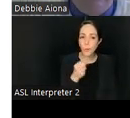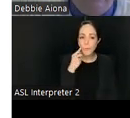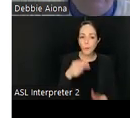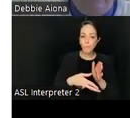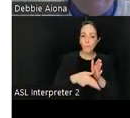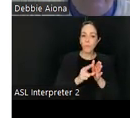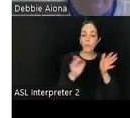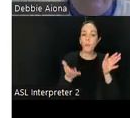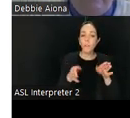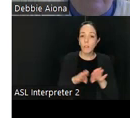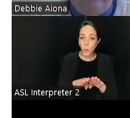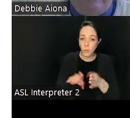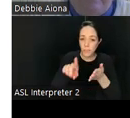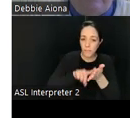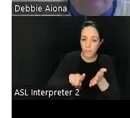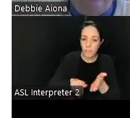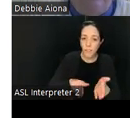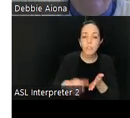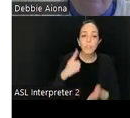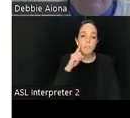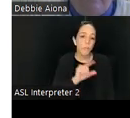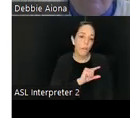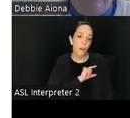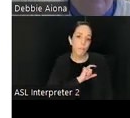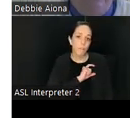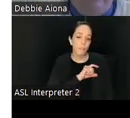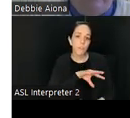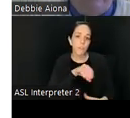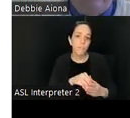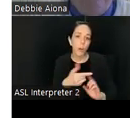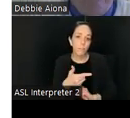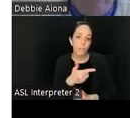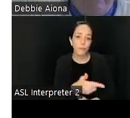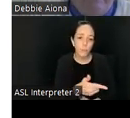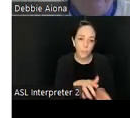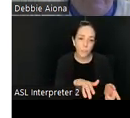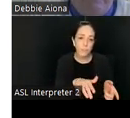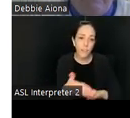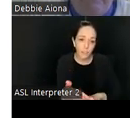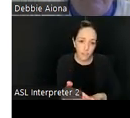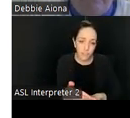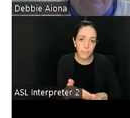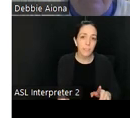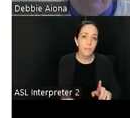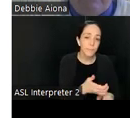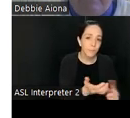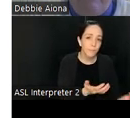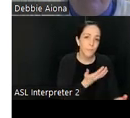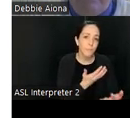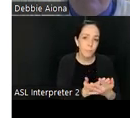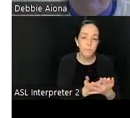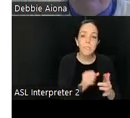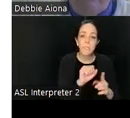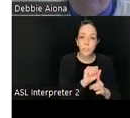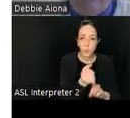to officer-involved shootings and deaths in custody on an ongoing basis. The completed review shall be described